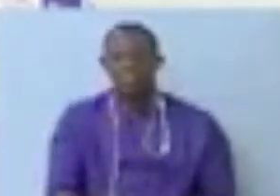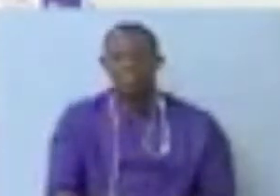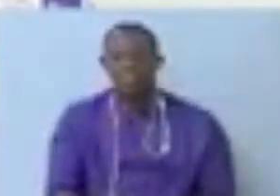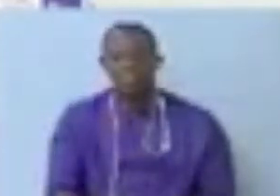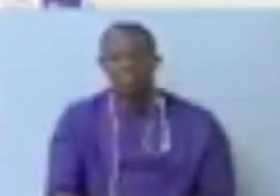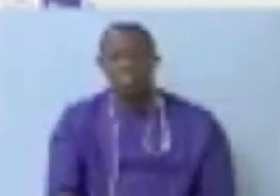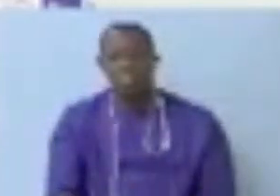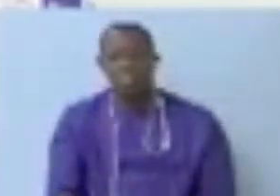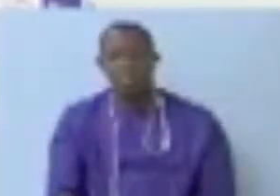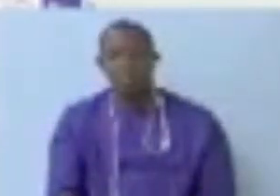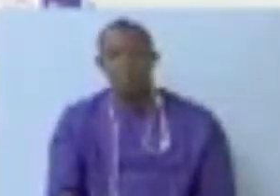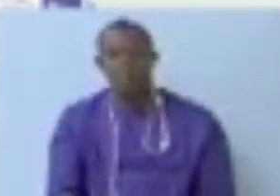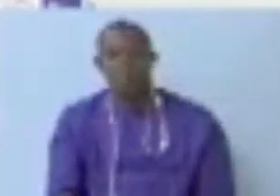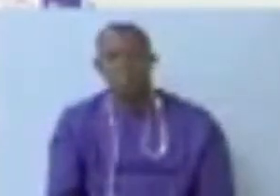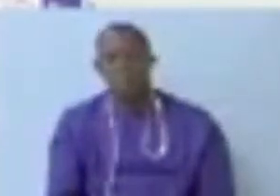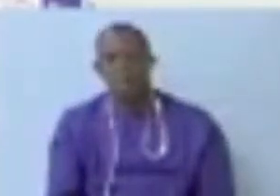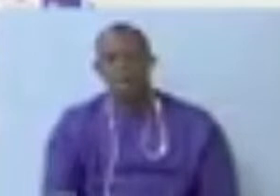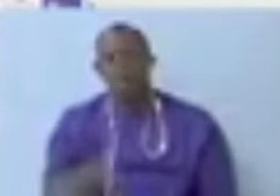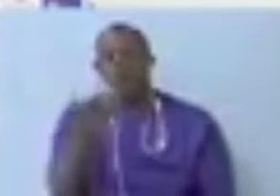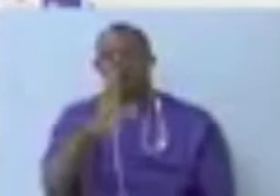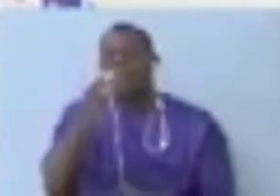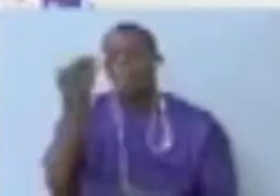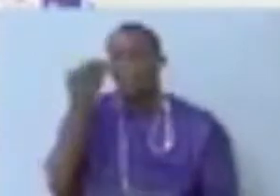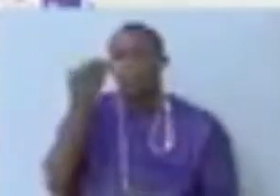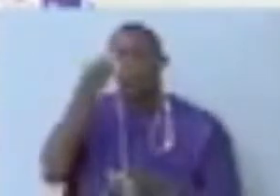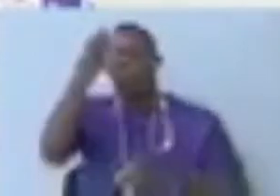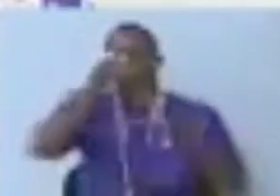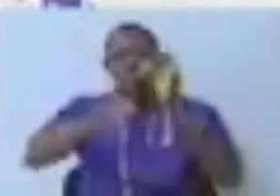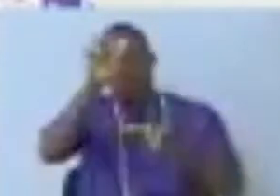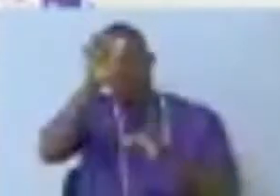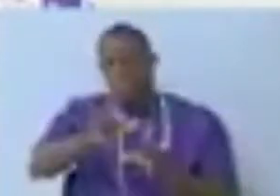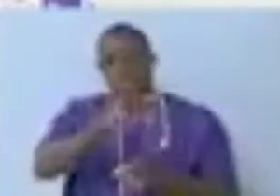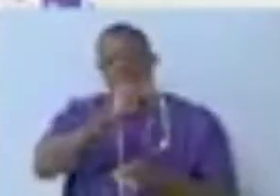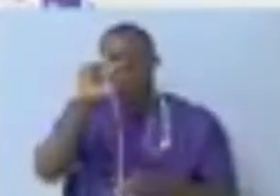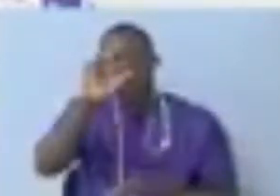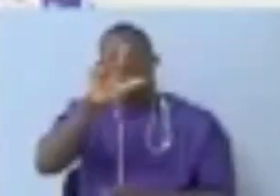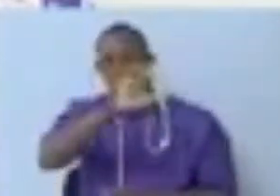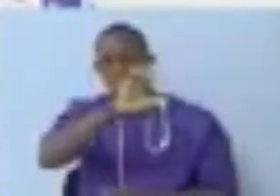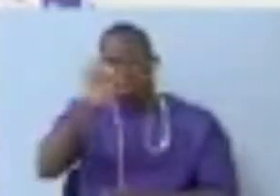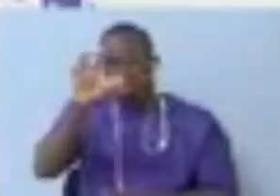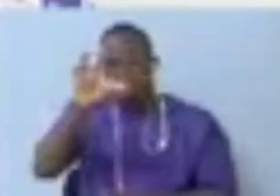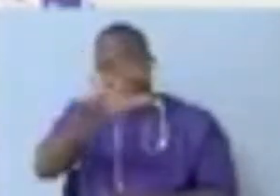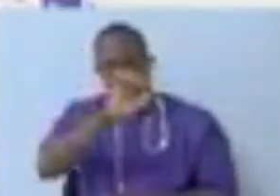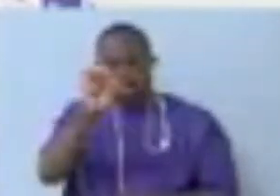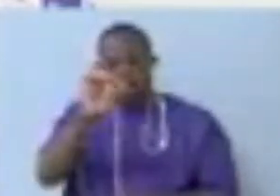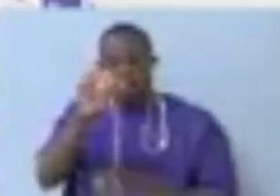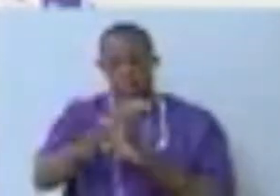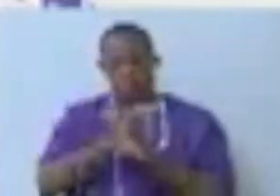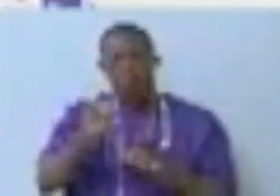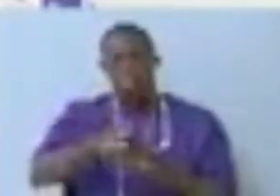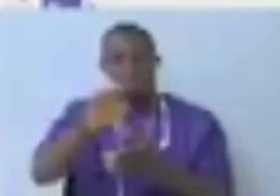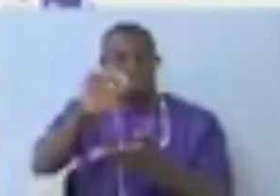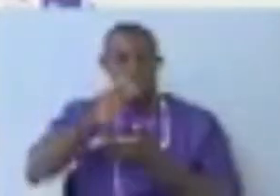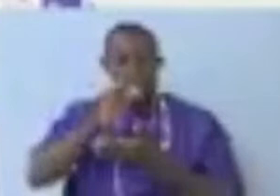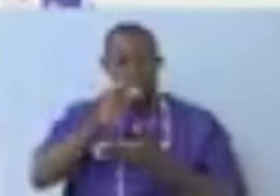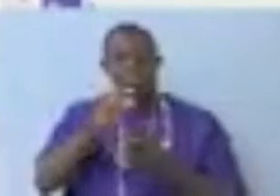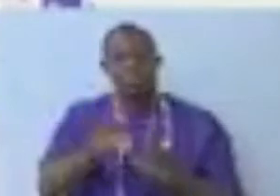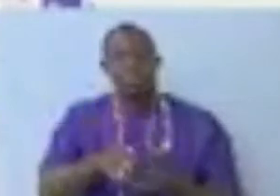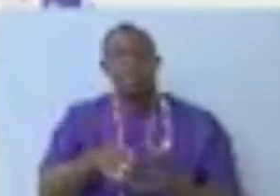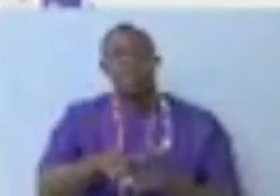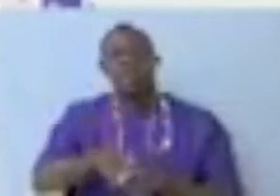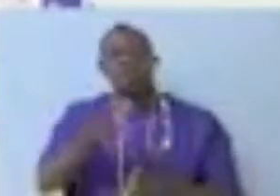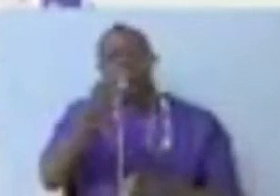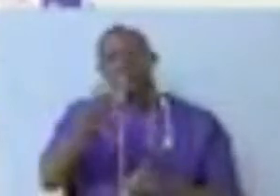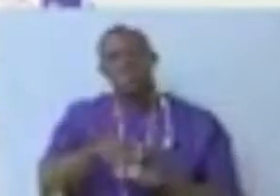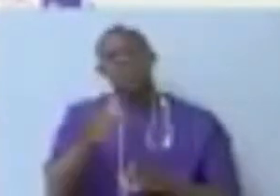From then Justice Wowo. Justice Wowo, at judgment